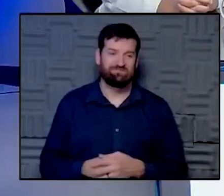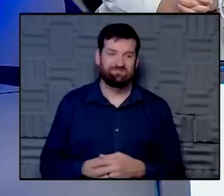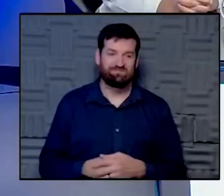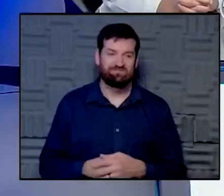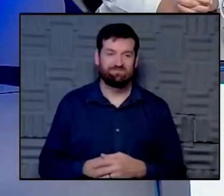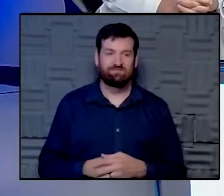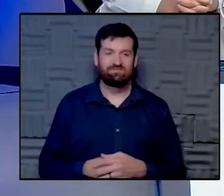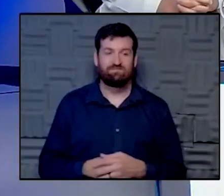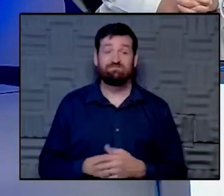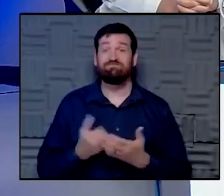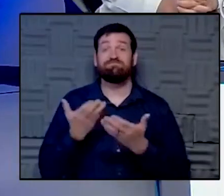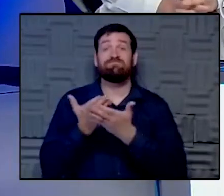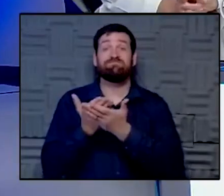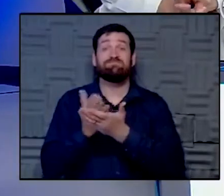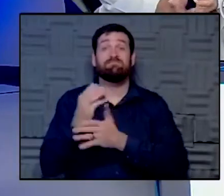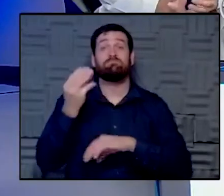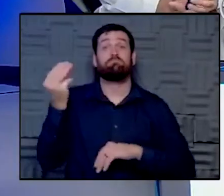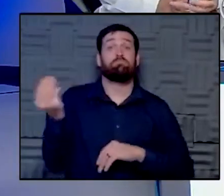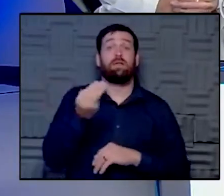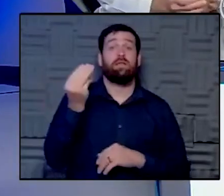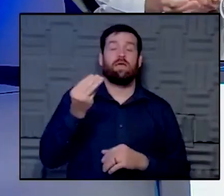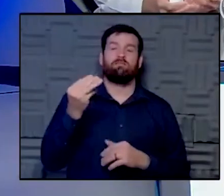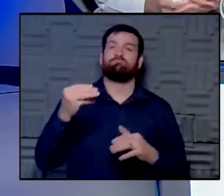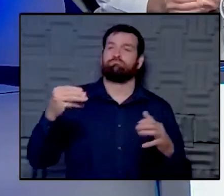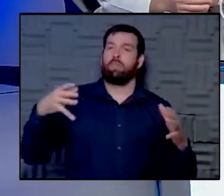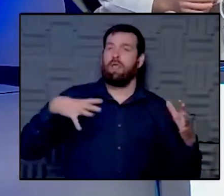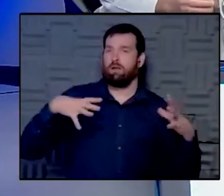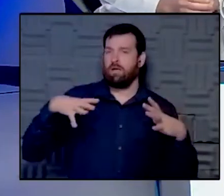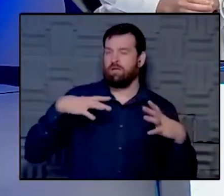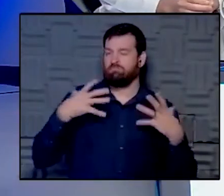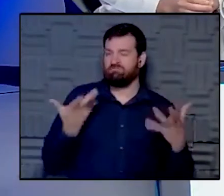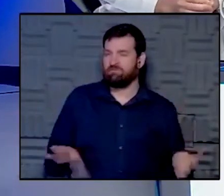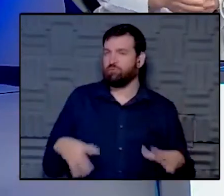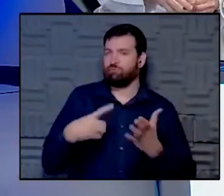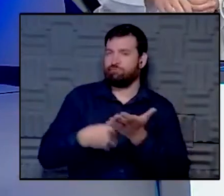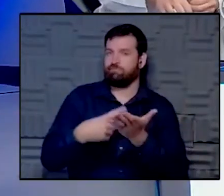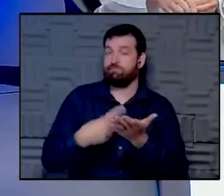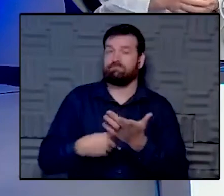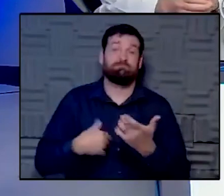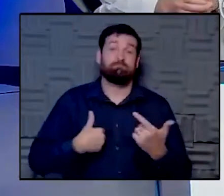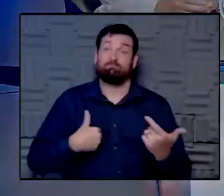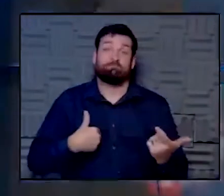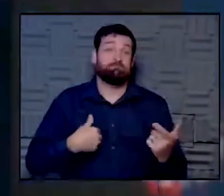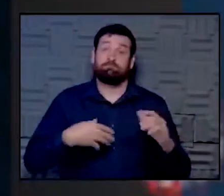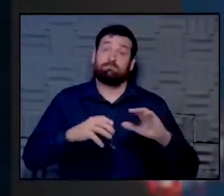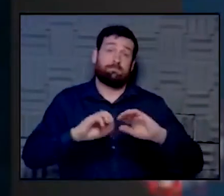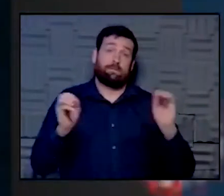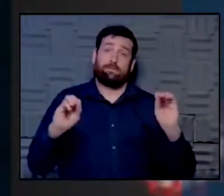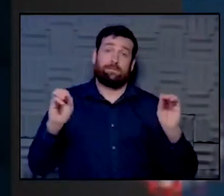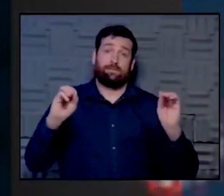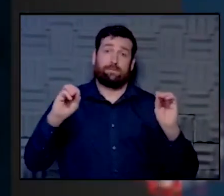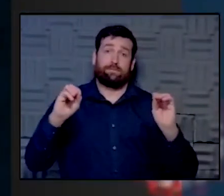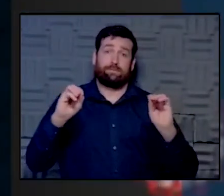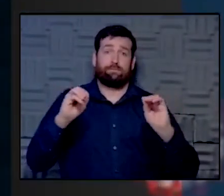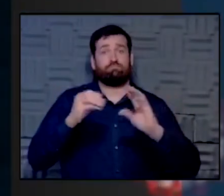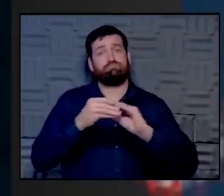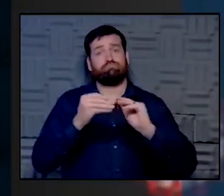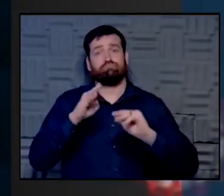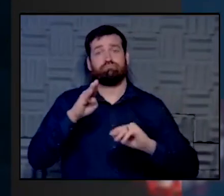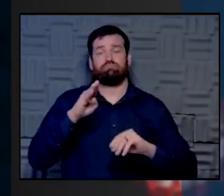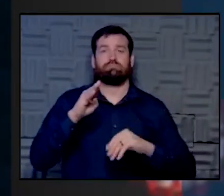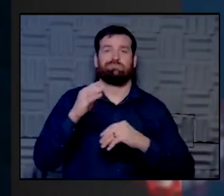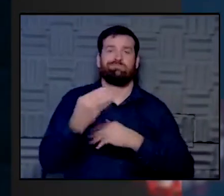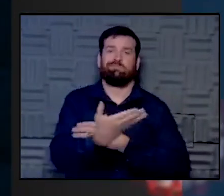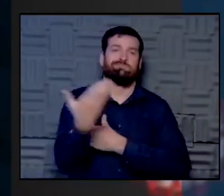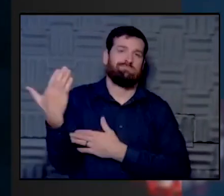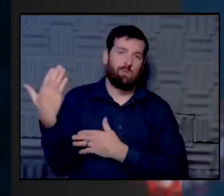you so much. All right. So Monday is a holiday we've talked about, and we will not have the morning update, but we will be